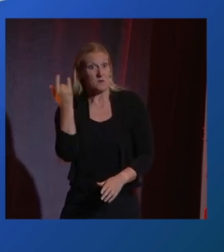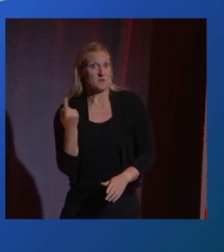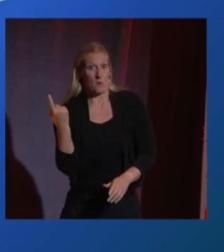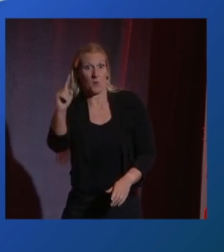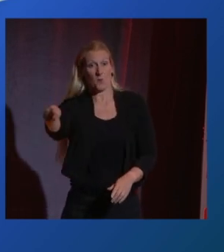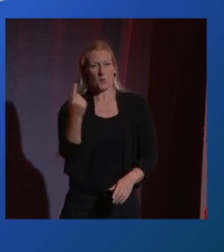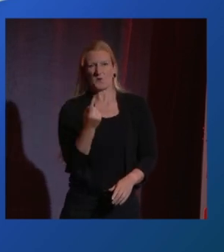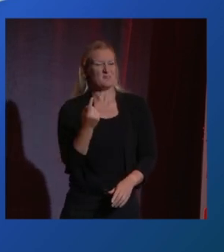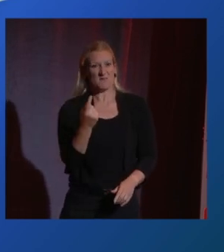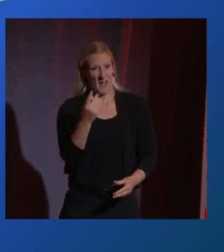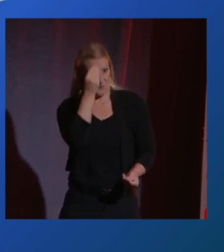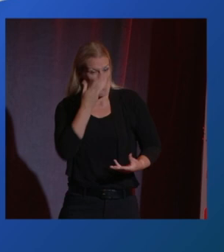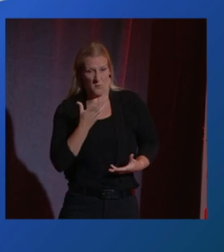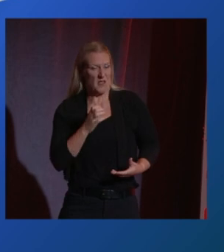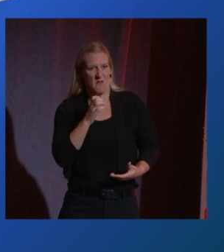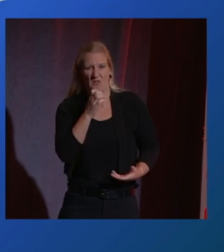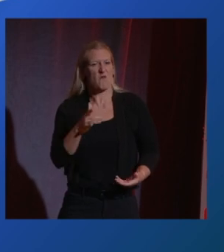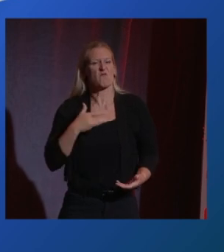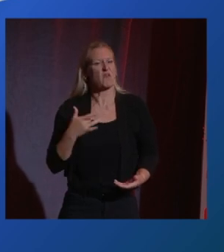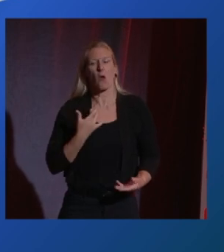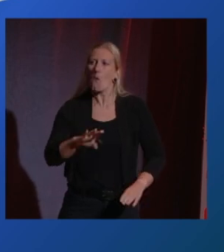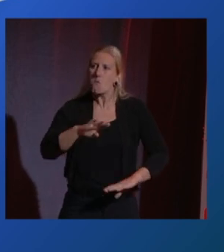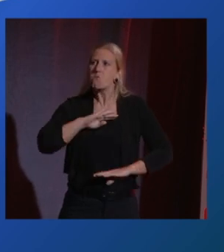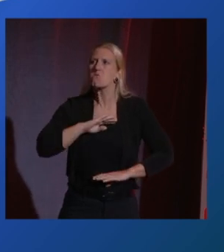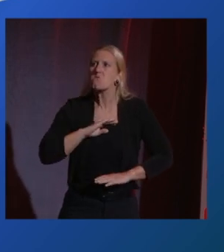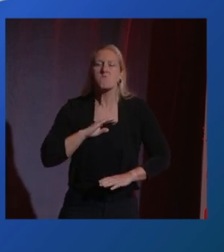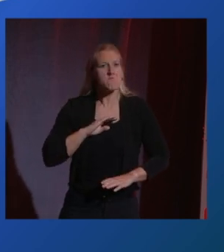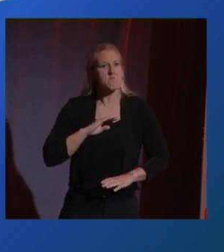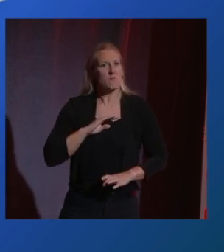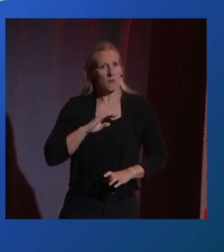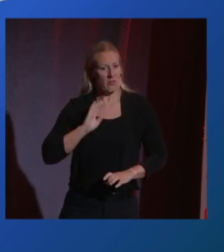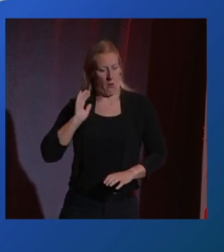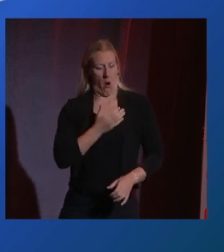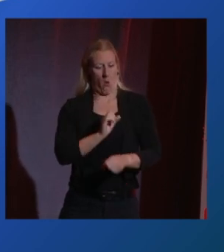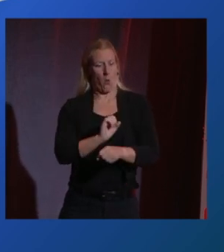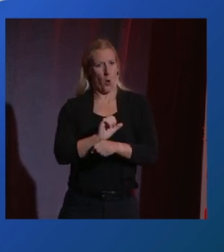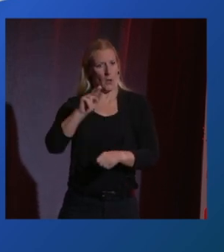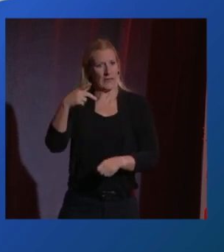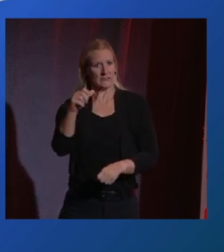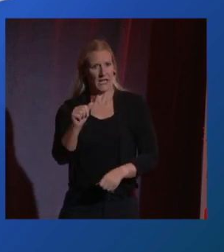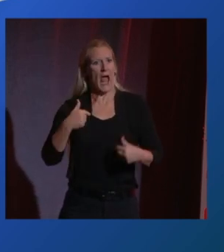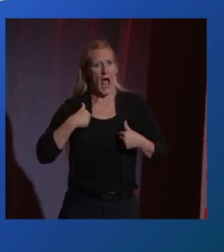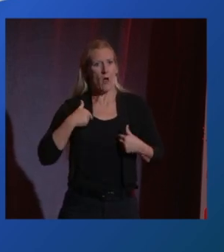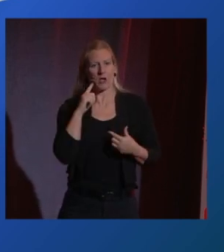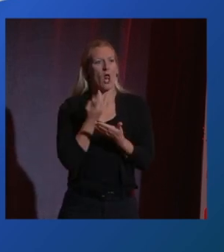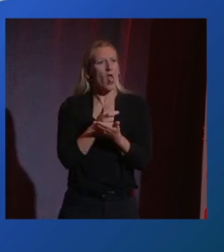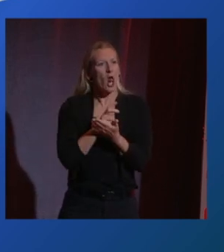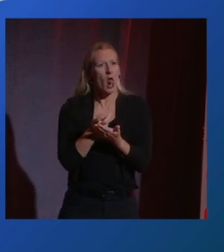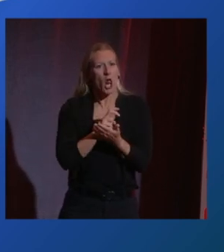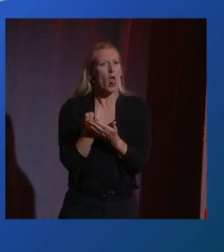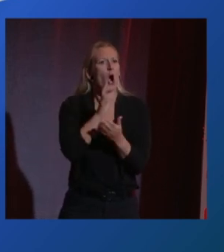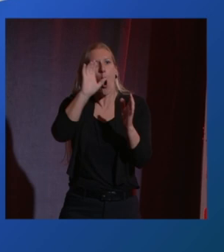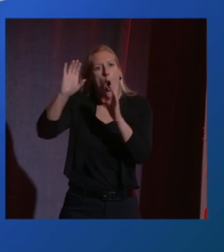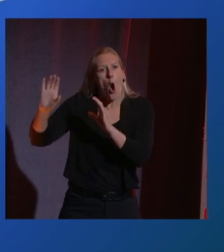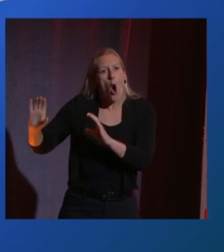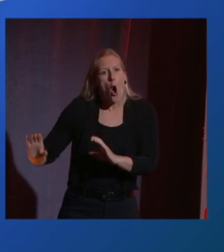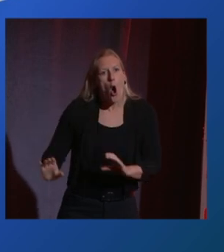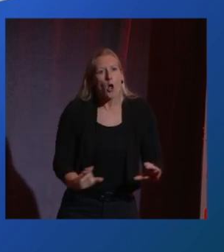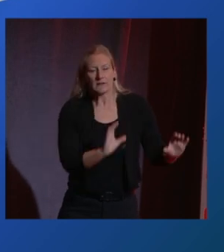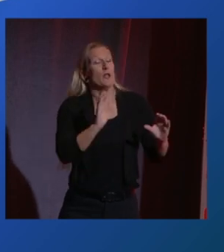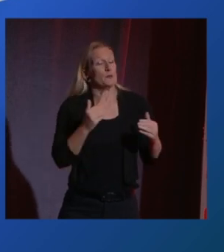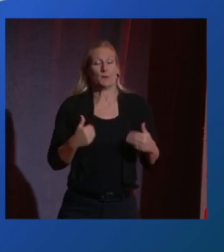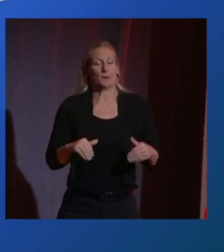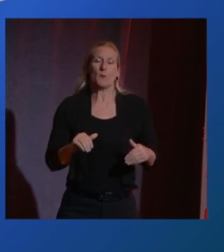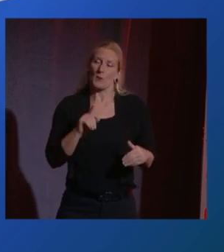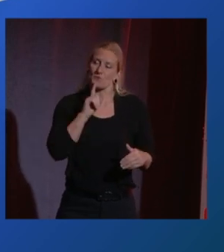or impact I will toss and turn on that all night and I'm happy to say that doesn't happen very